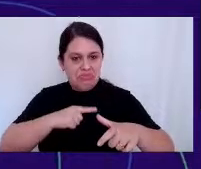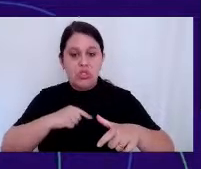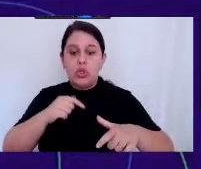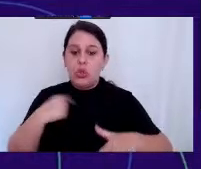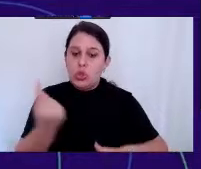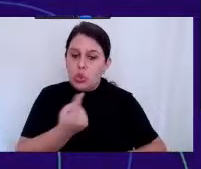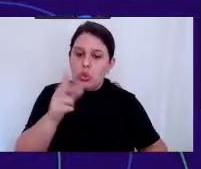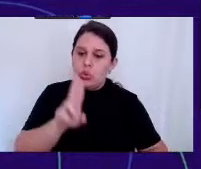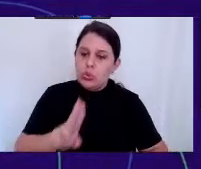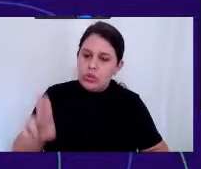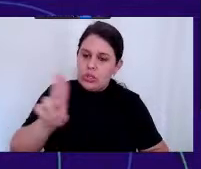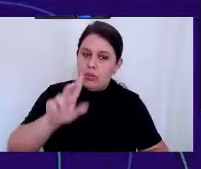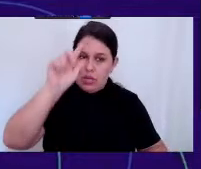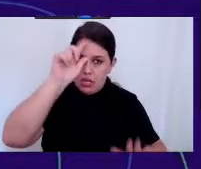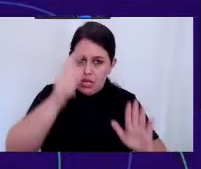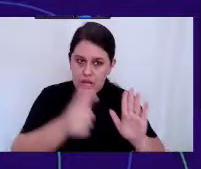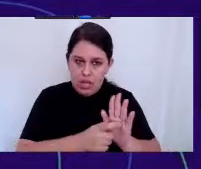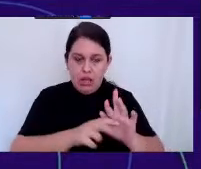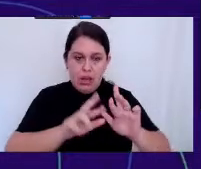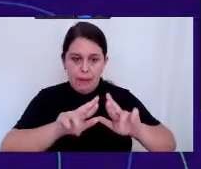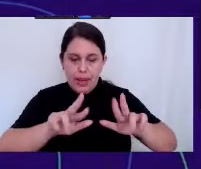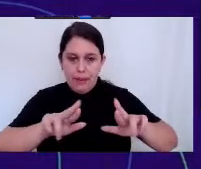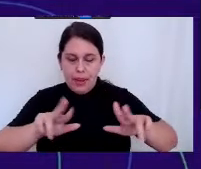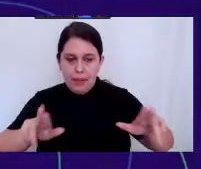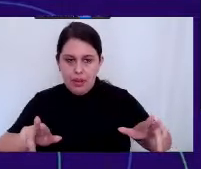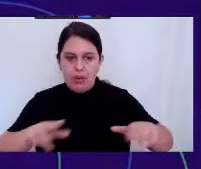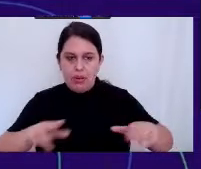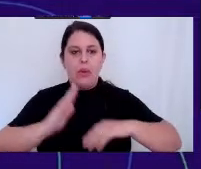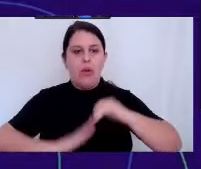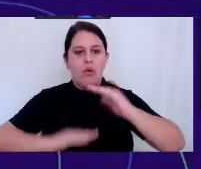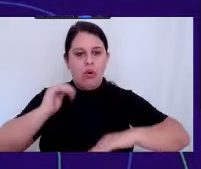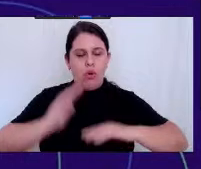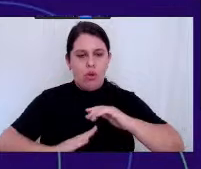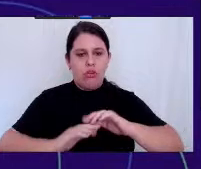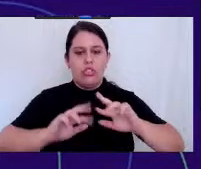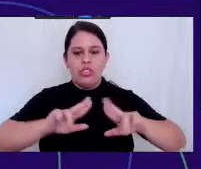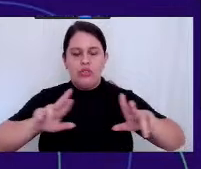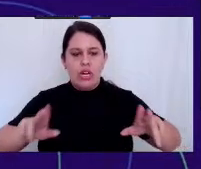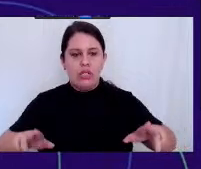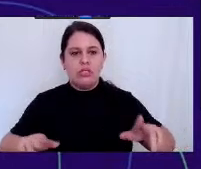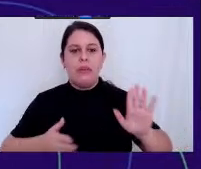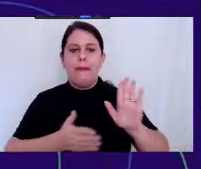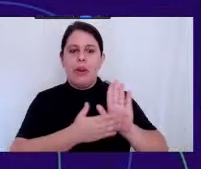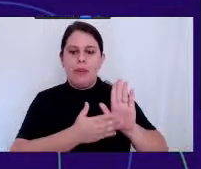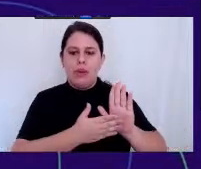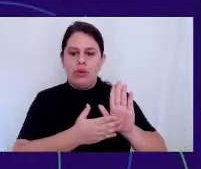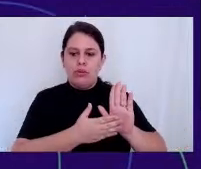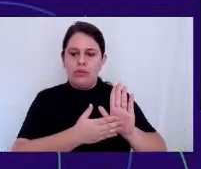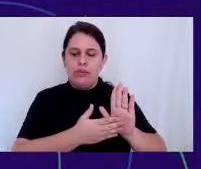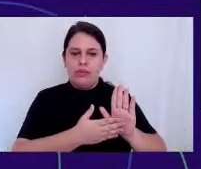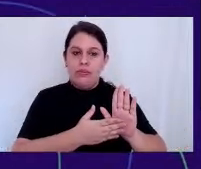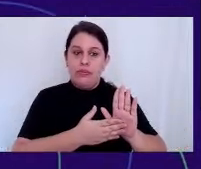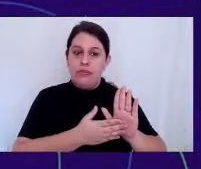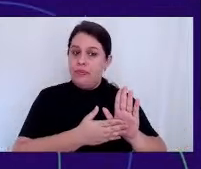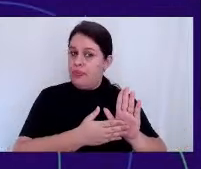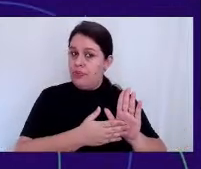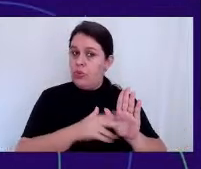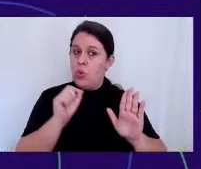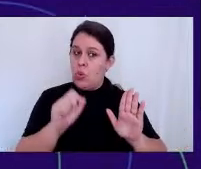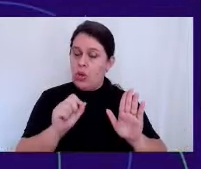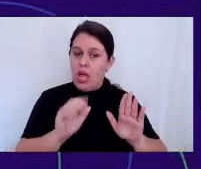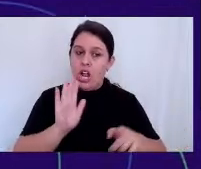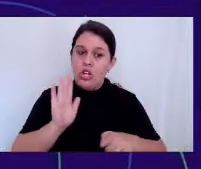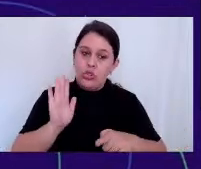purposes. And then the prediction for teachers is that it'll help us as